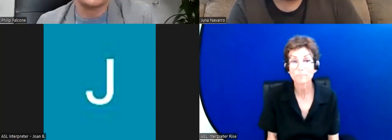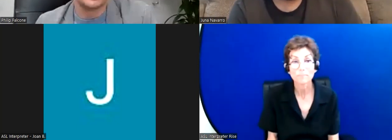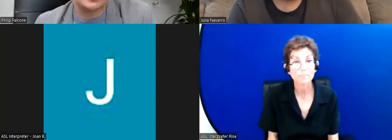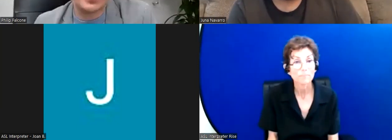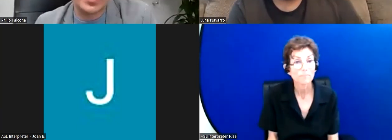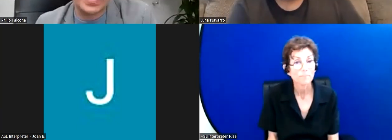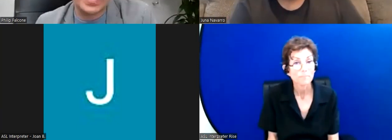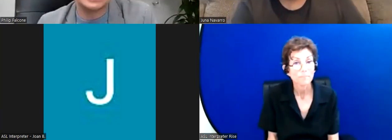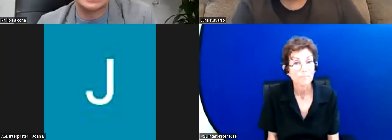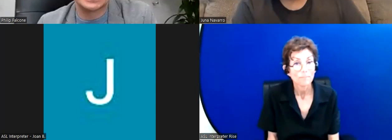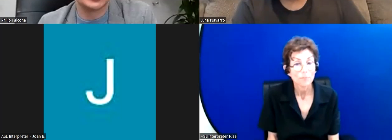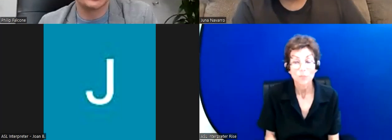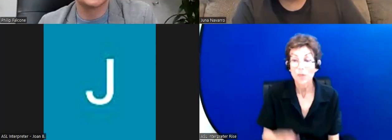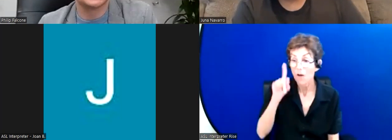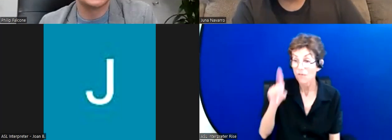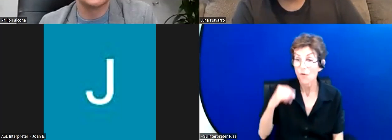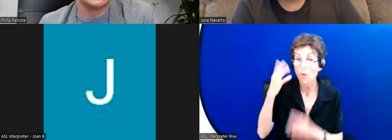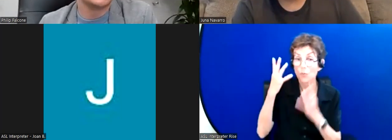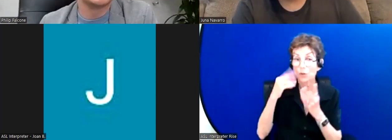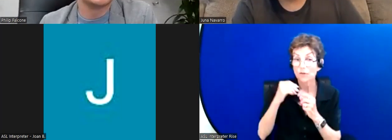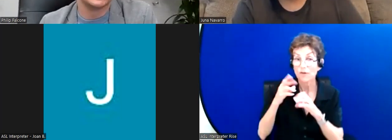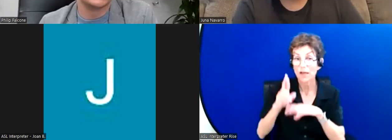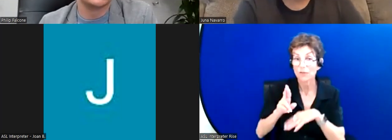For Beautify Riverside, at least, it's largely,